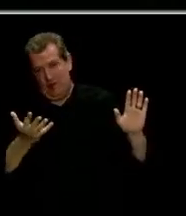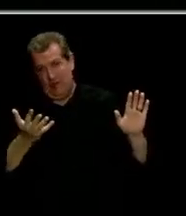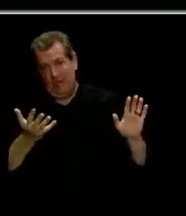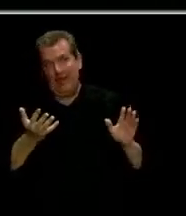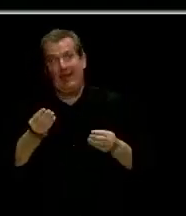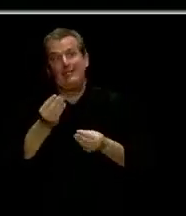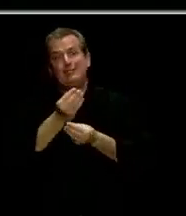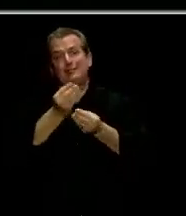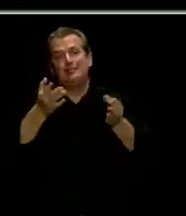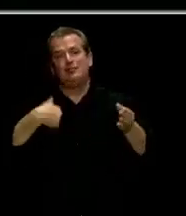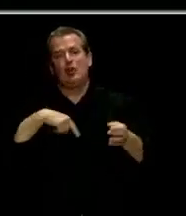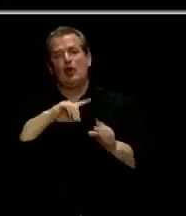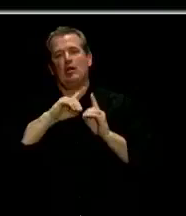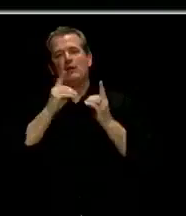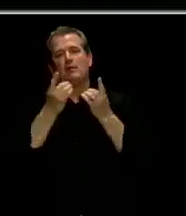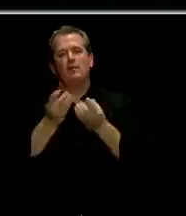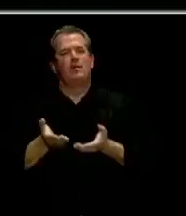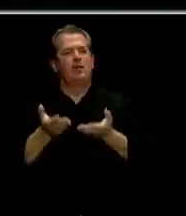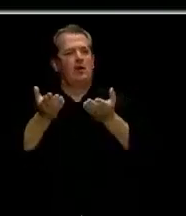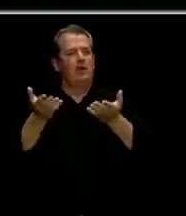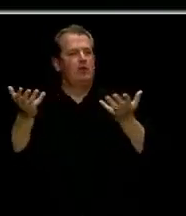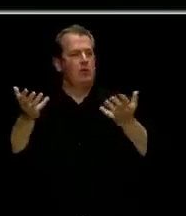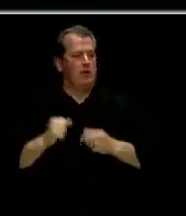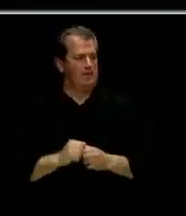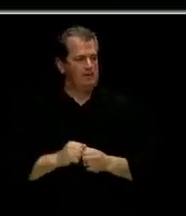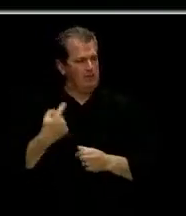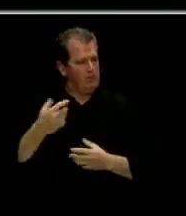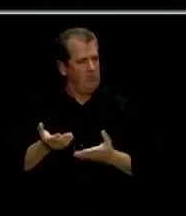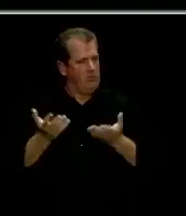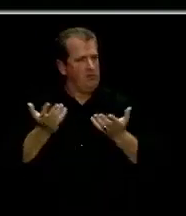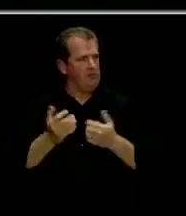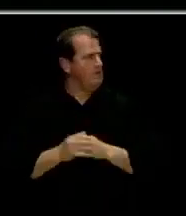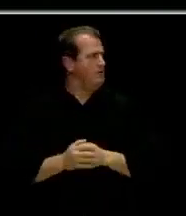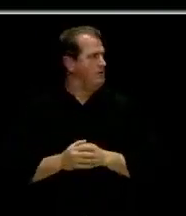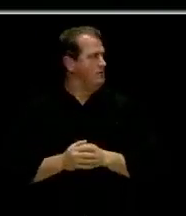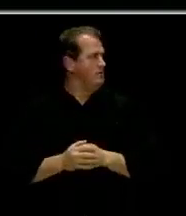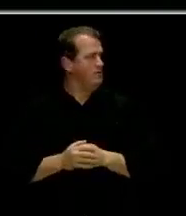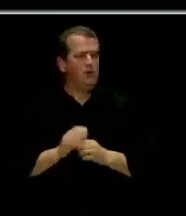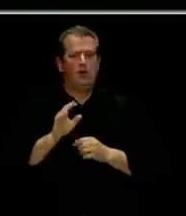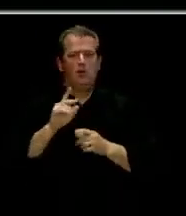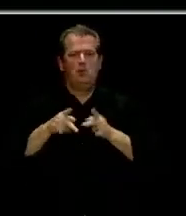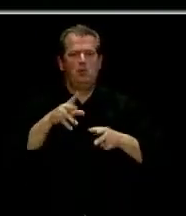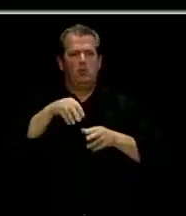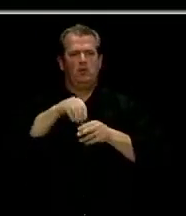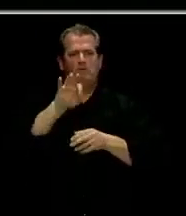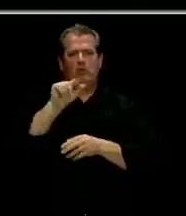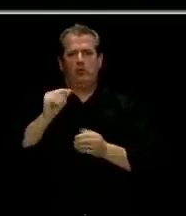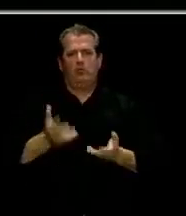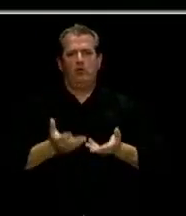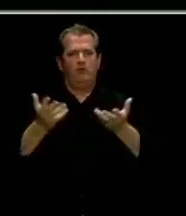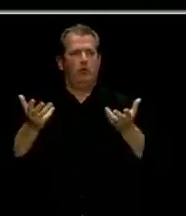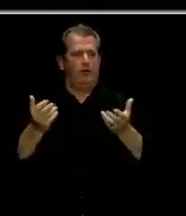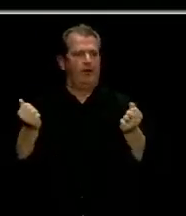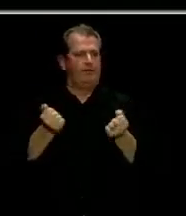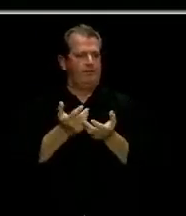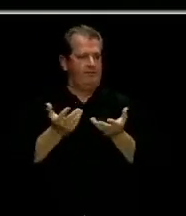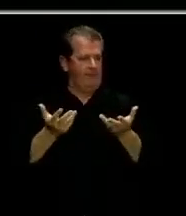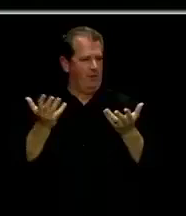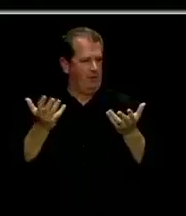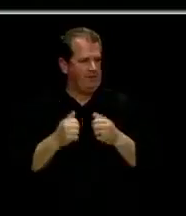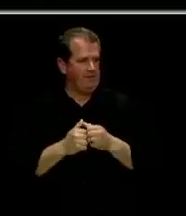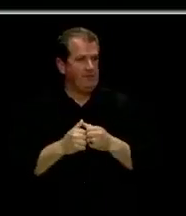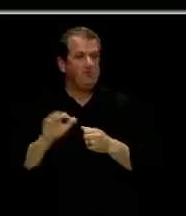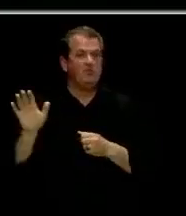our department can offer and does offer to all Floridians, but particularly for Floridians